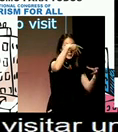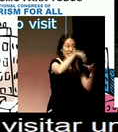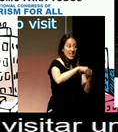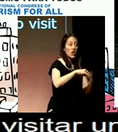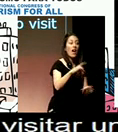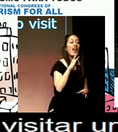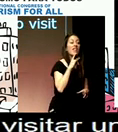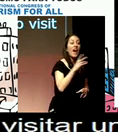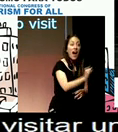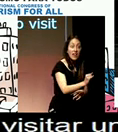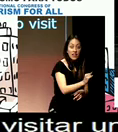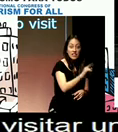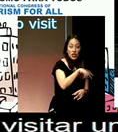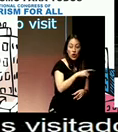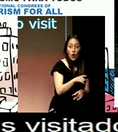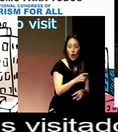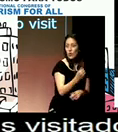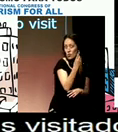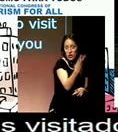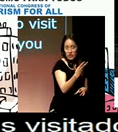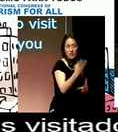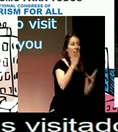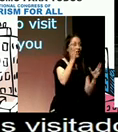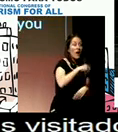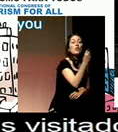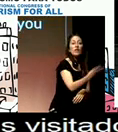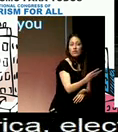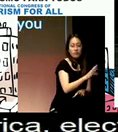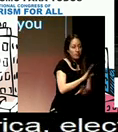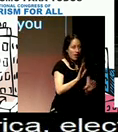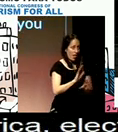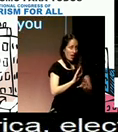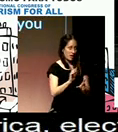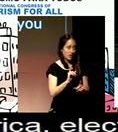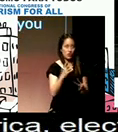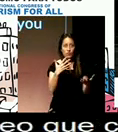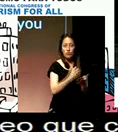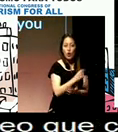have you visited without electricity, without power?